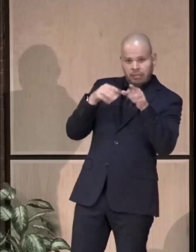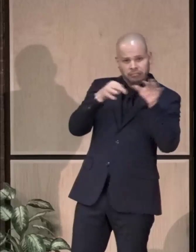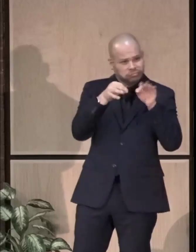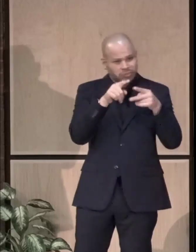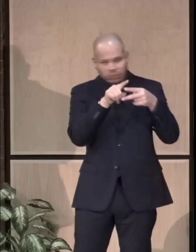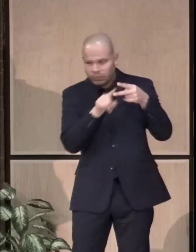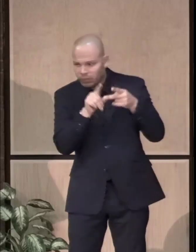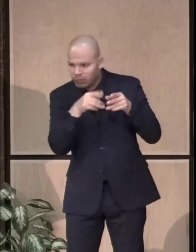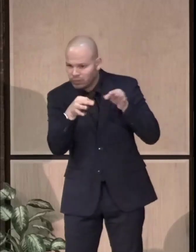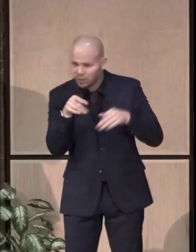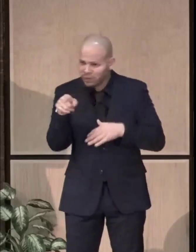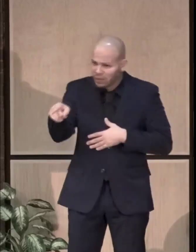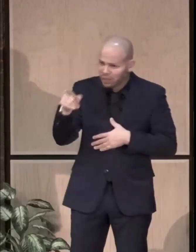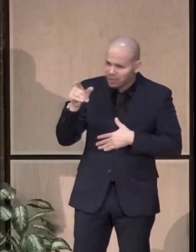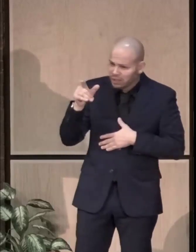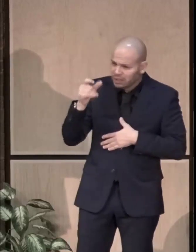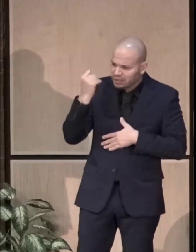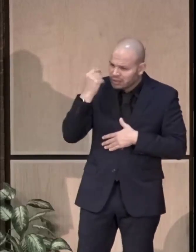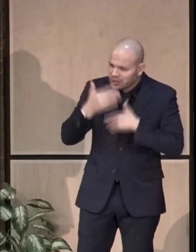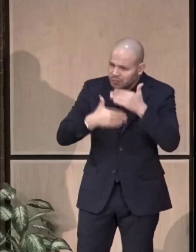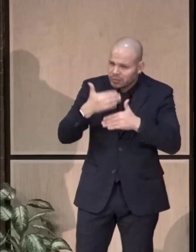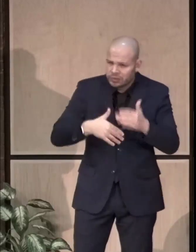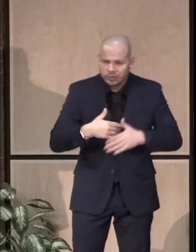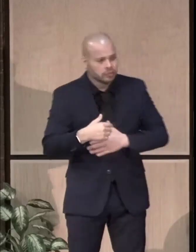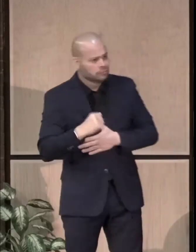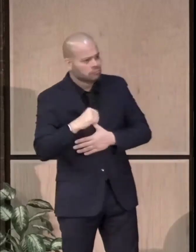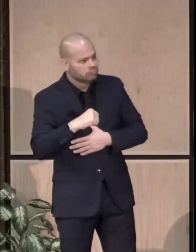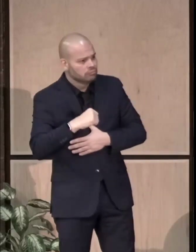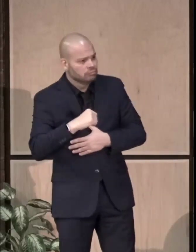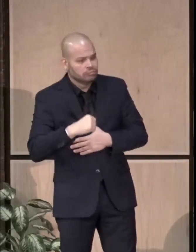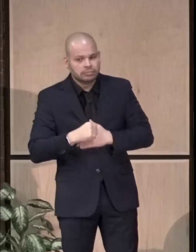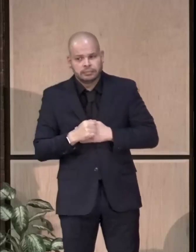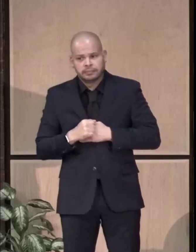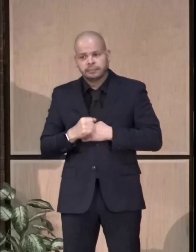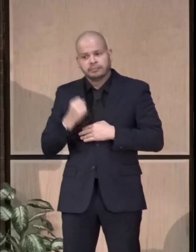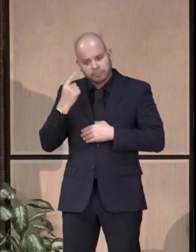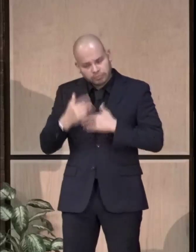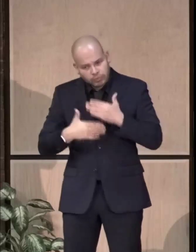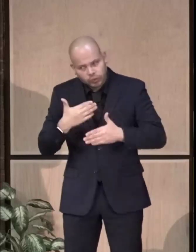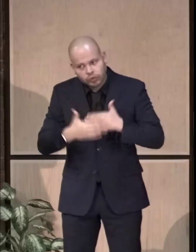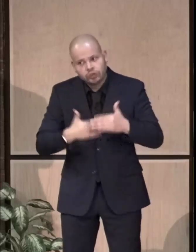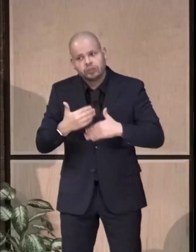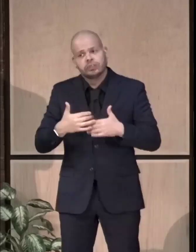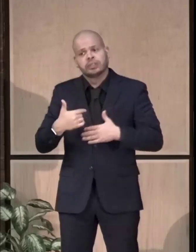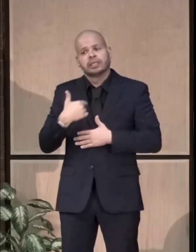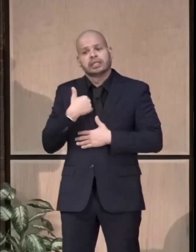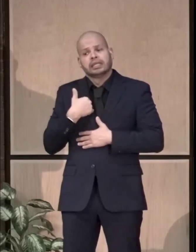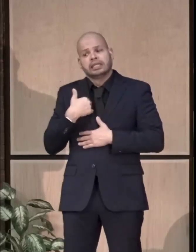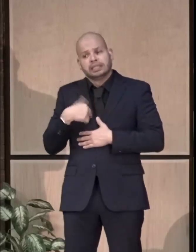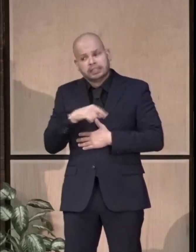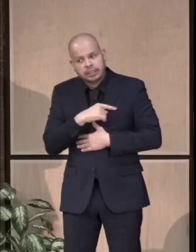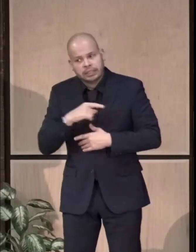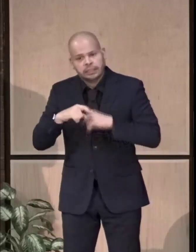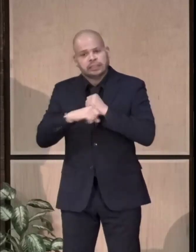understanding that they did, that if we needed to extend his orders, or at least to give them a heads up, that if we had to extend orders, that